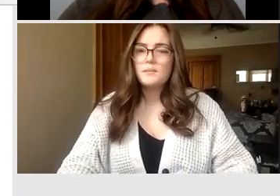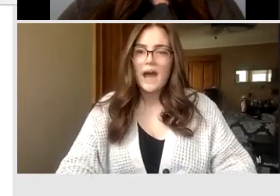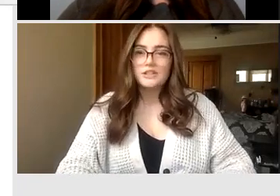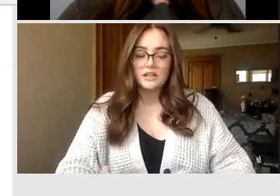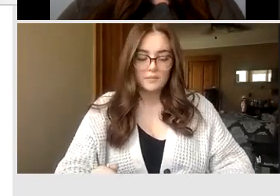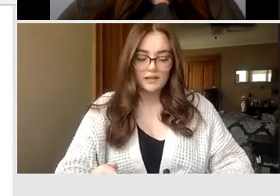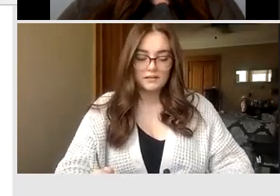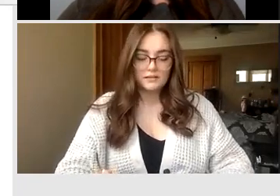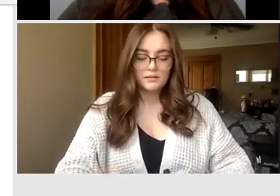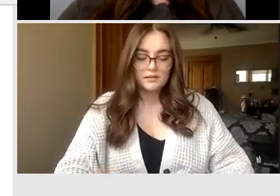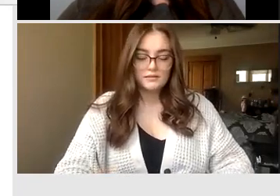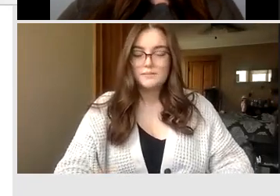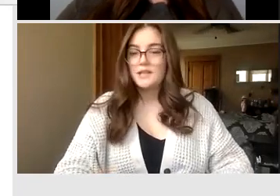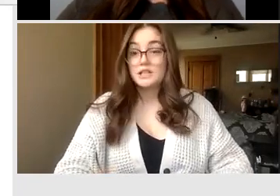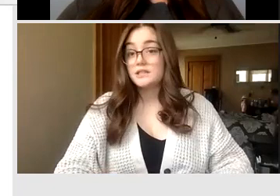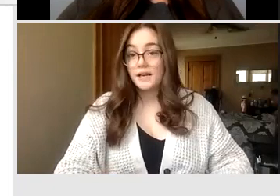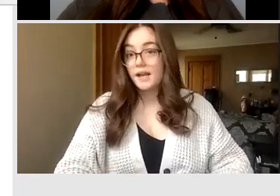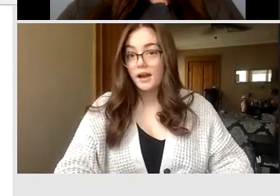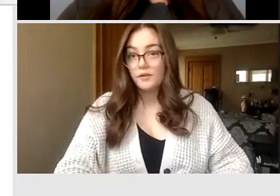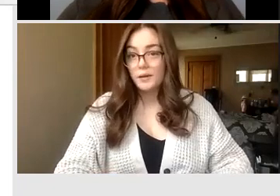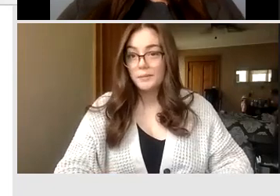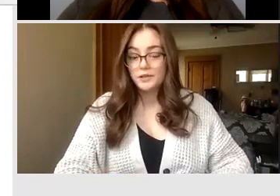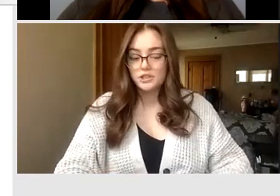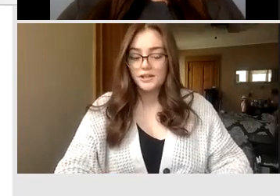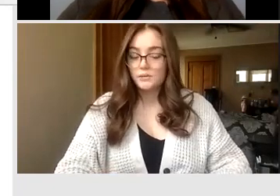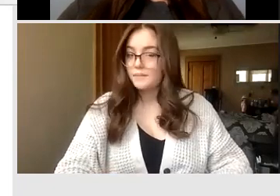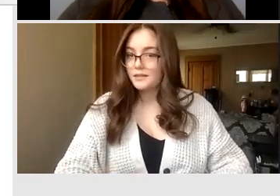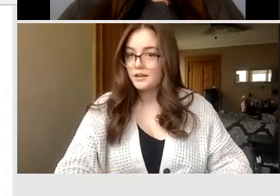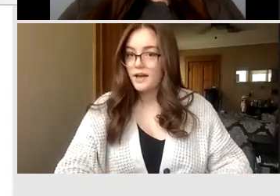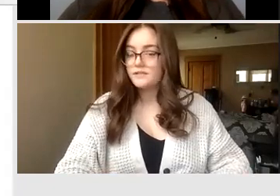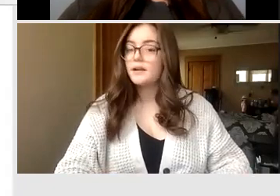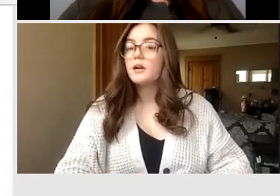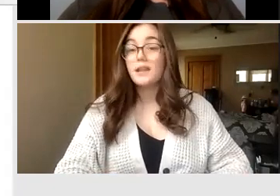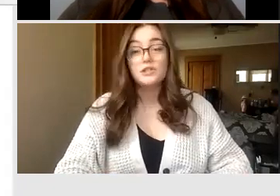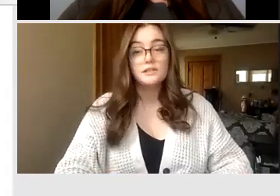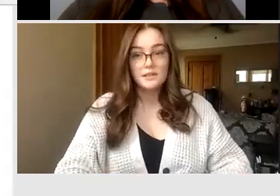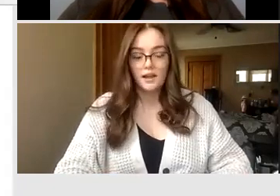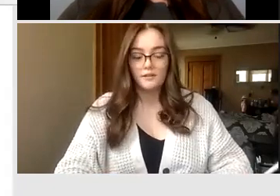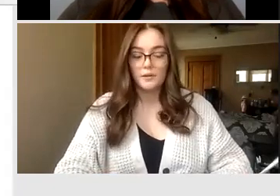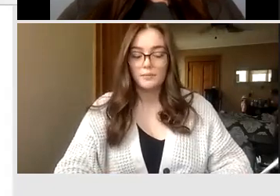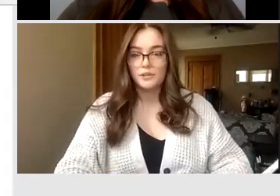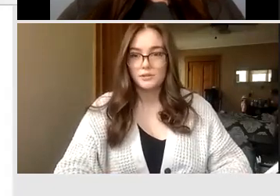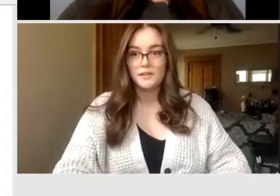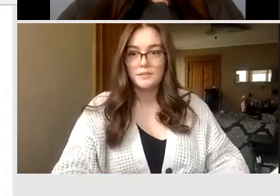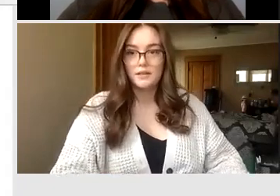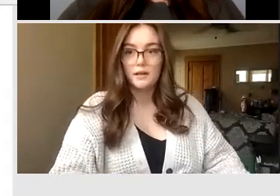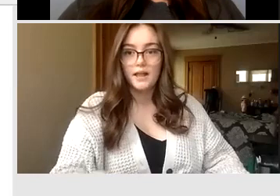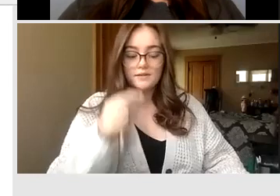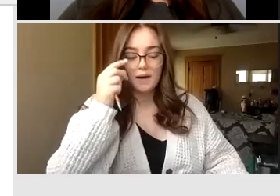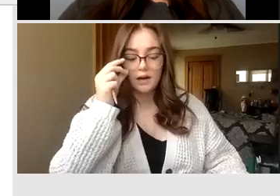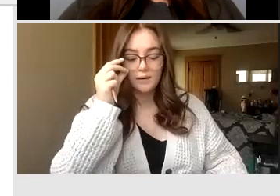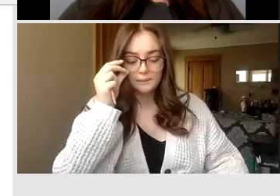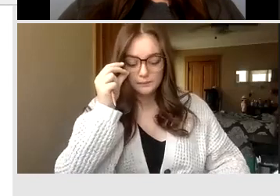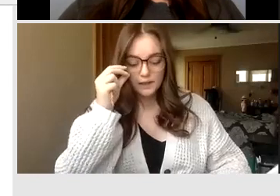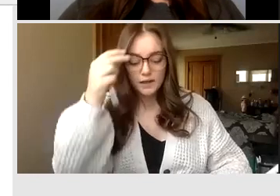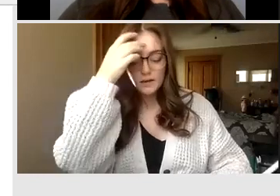does compassionate mean? Does it mean that she didn't care for people and she didn't want to make their lives better, or that she did care for people and she wanted to make their lives